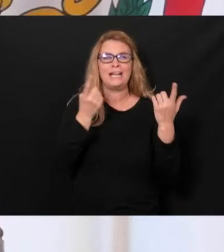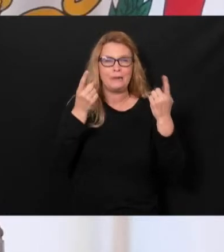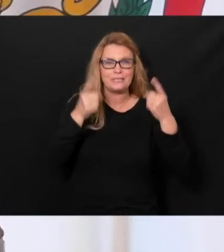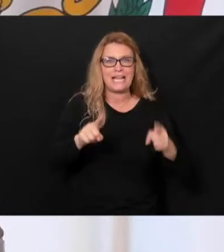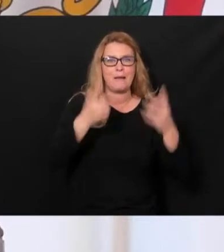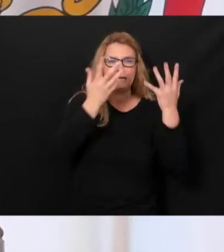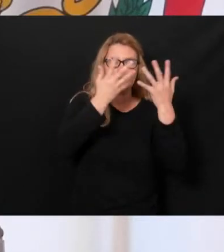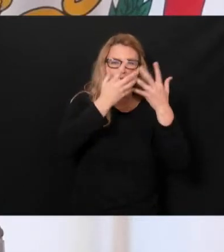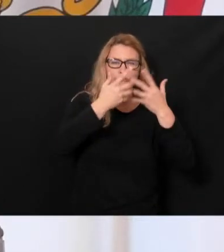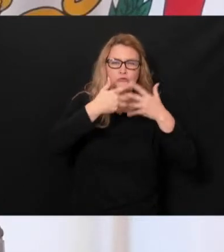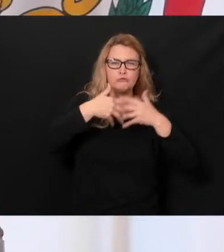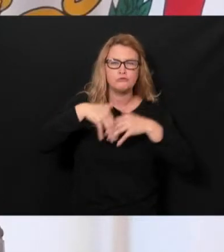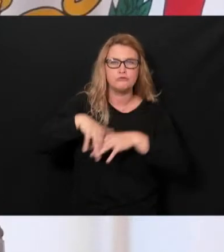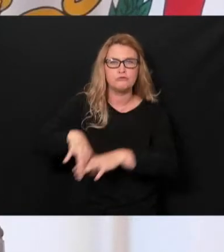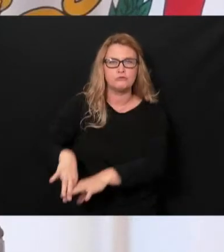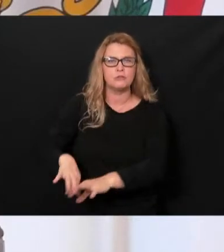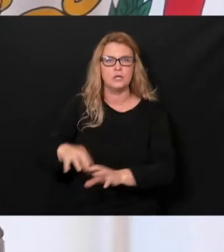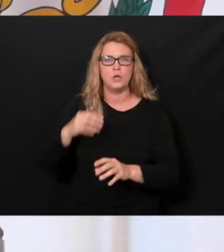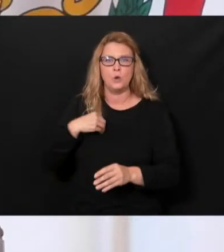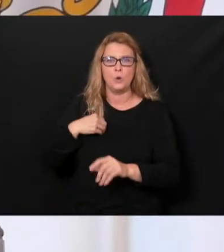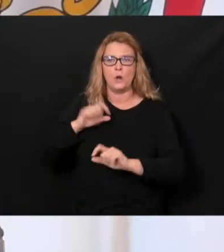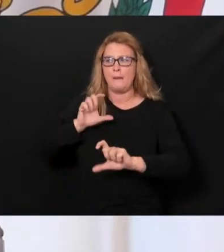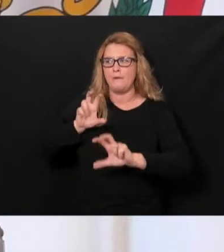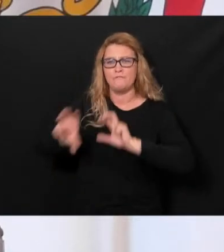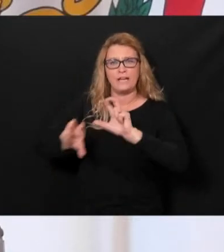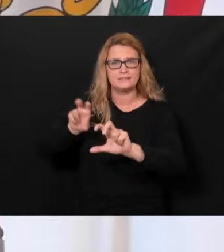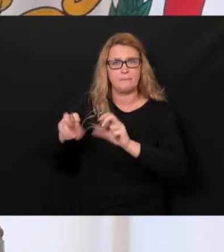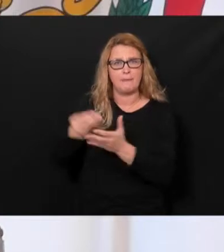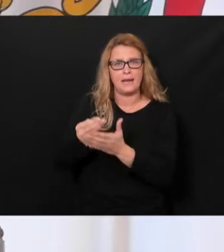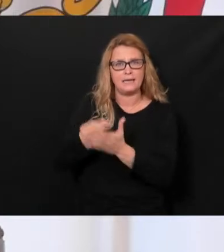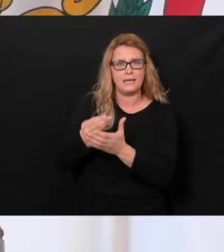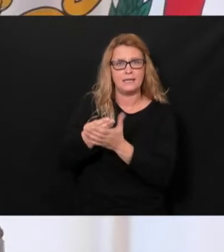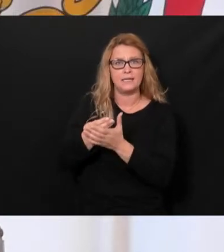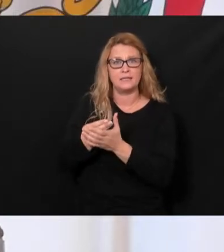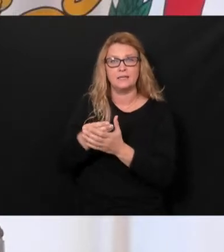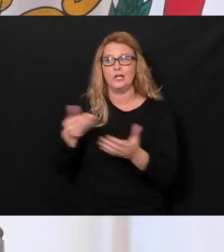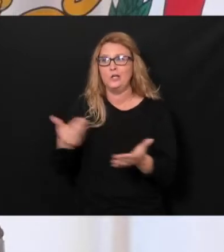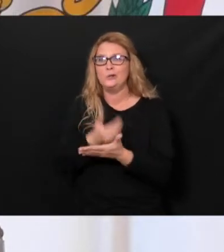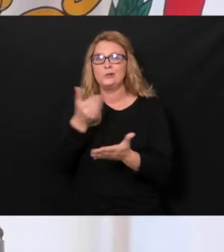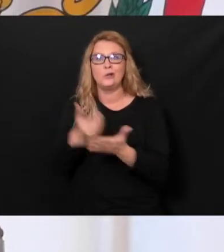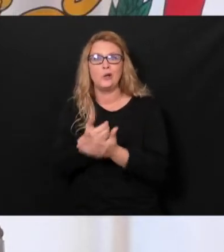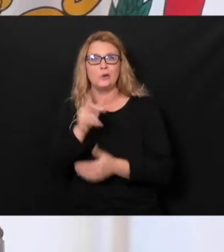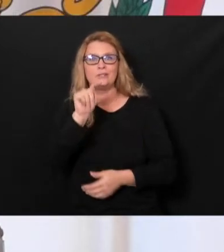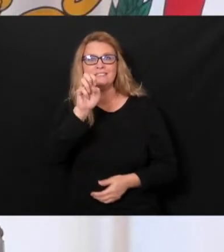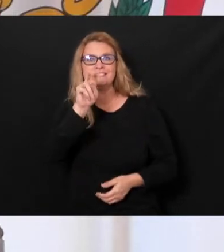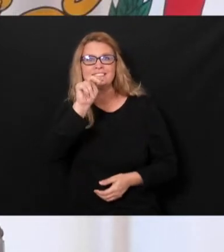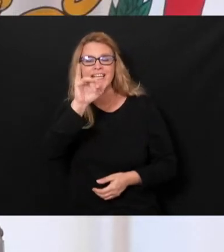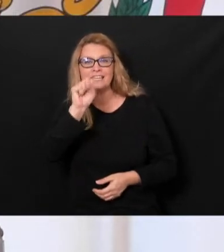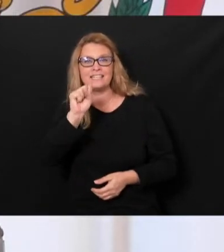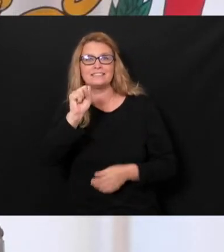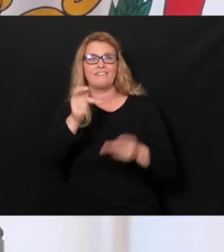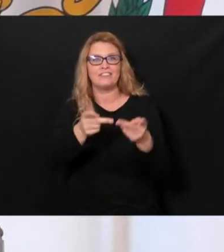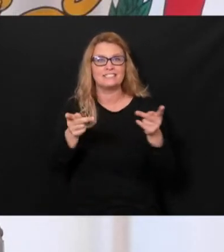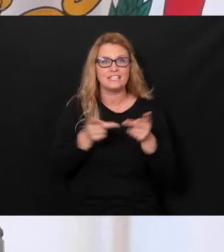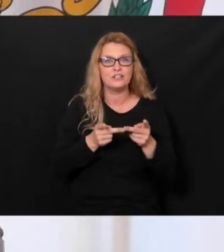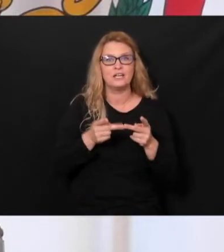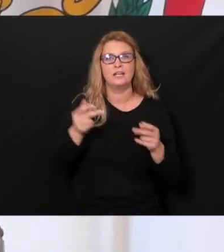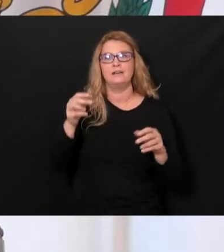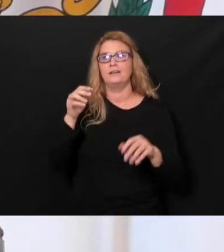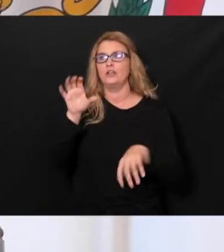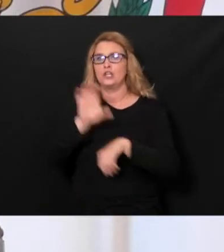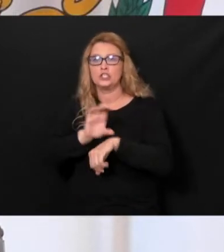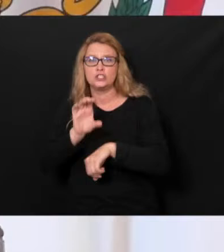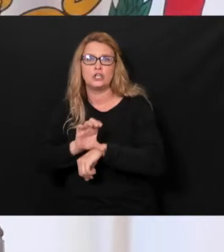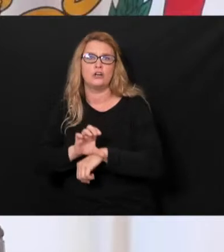We put real dollars in the Greenbrier from the standpoint of tennis facility, the chapel, the casino,